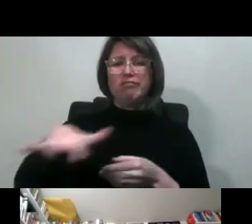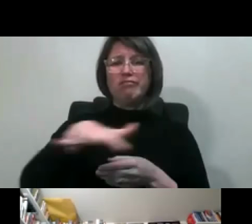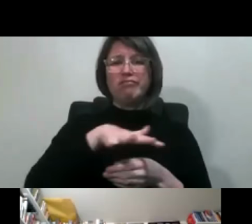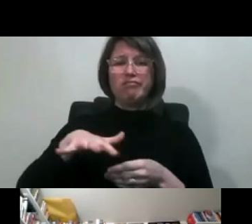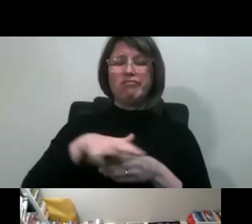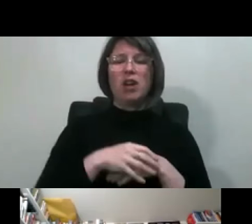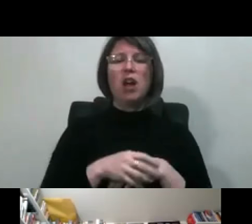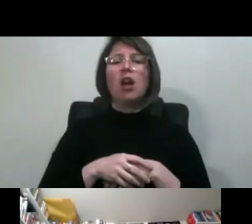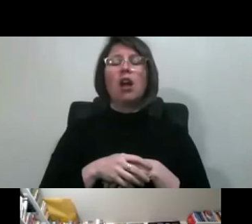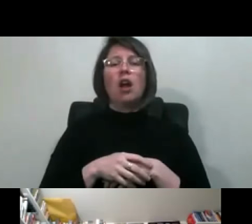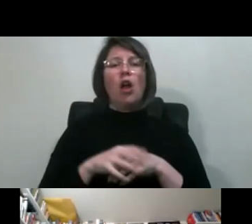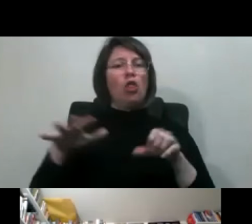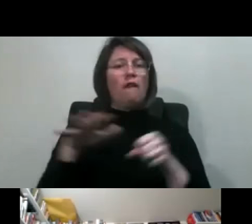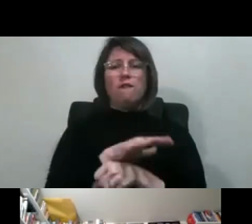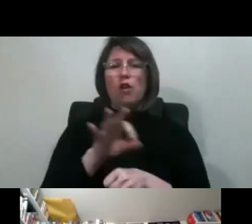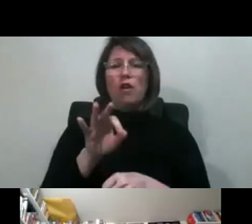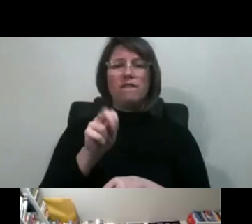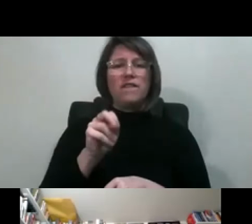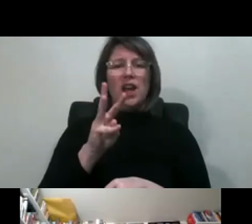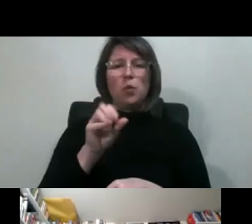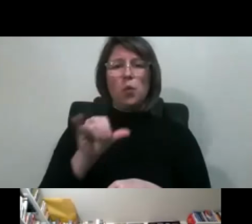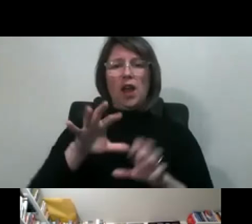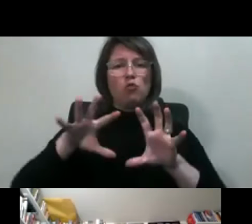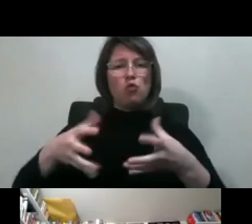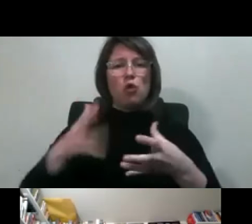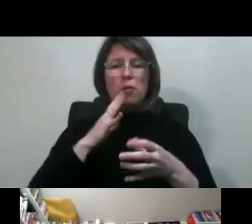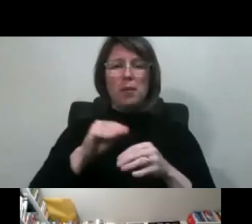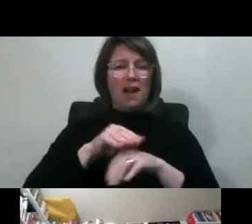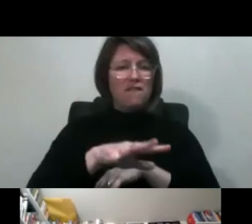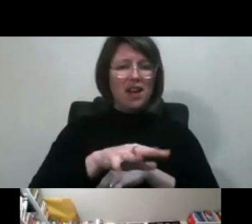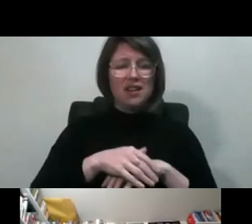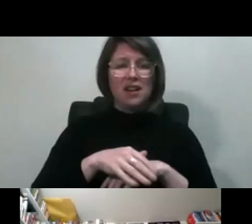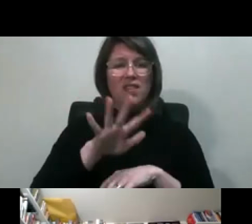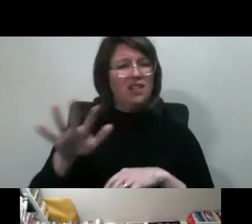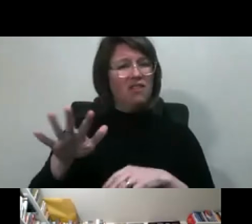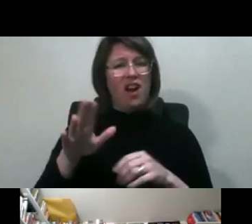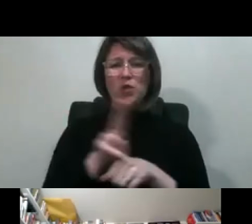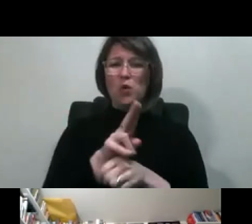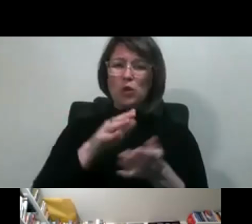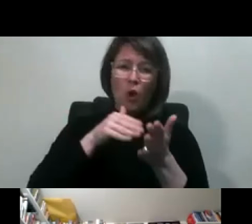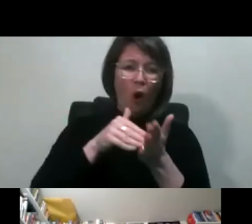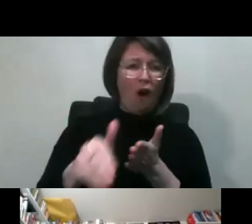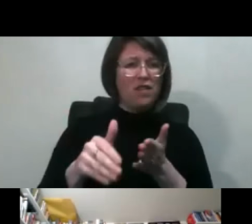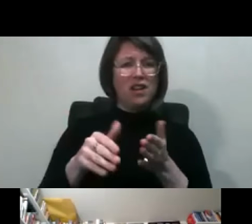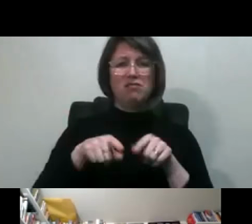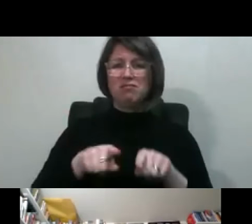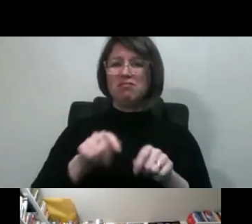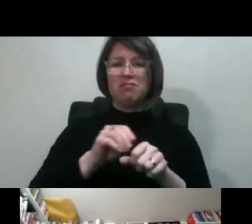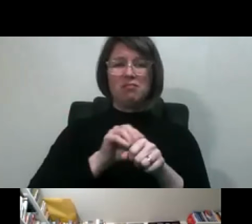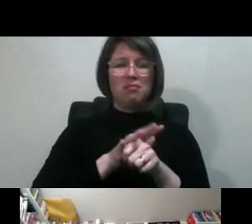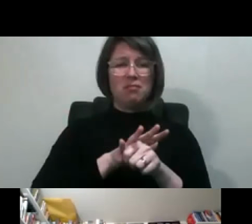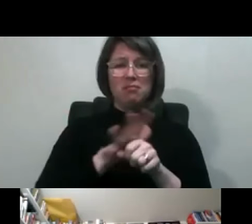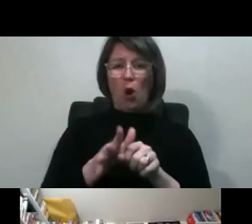And really the whole Fenway population will be affected by this. The 55 was always very well used, you know, prior to the pandemic, and losing this